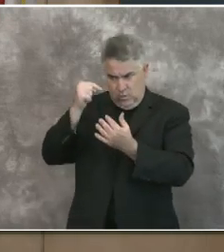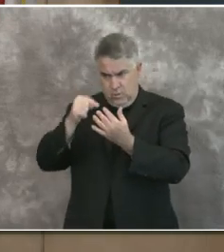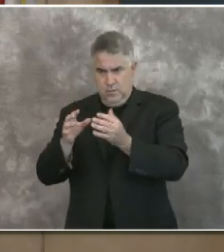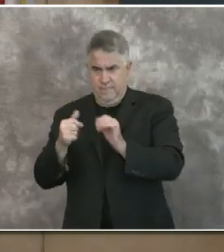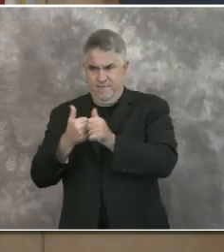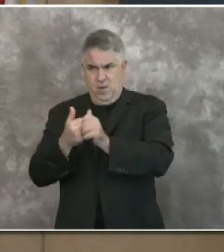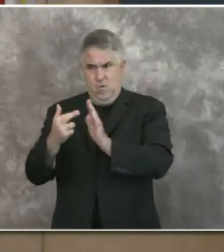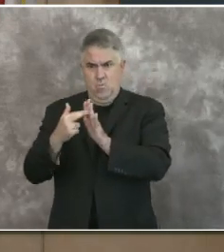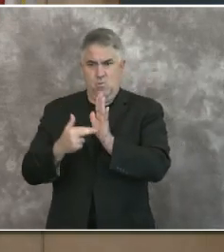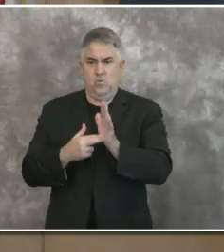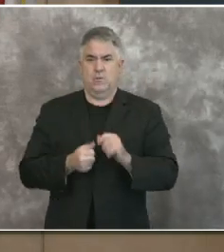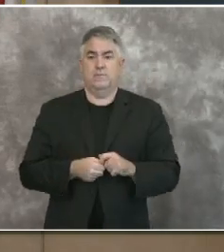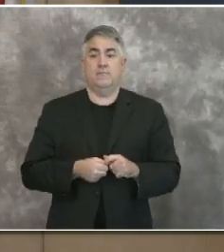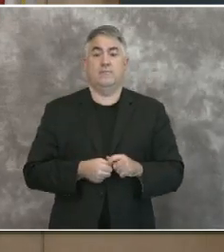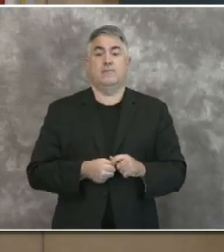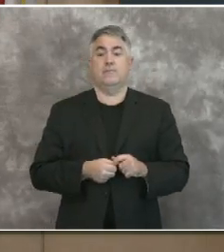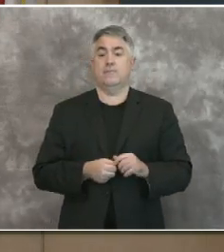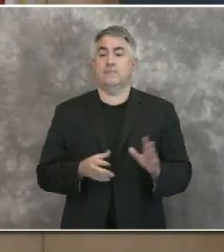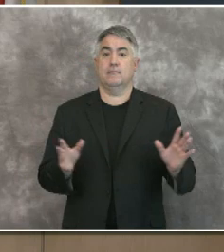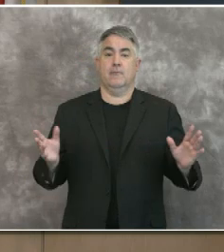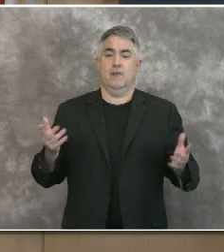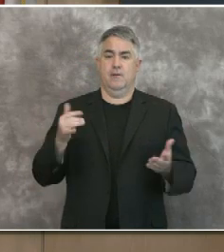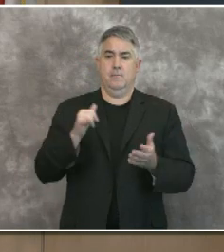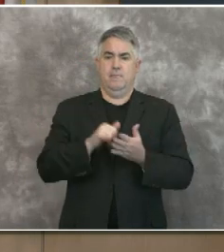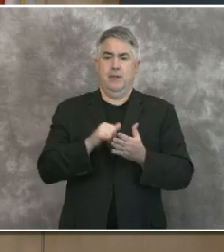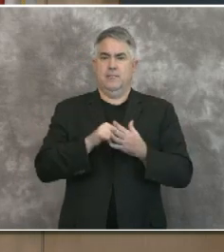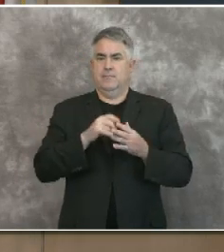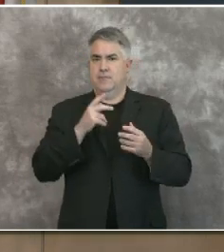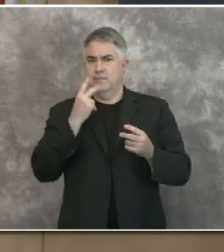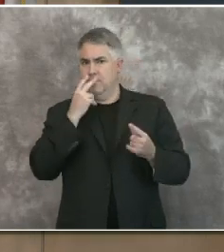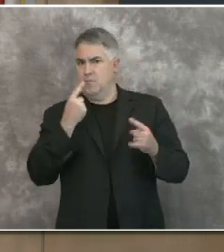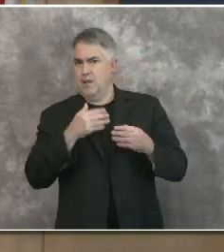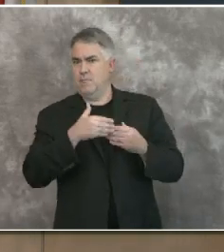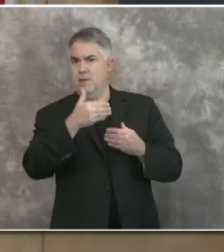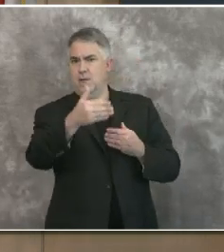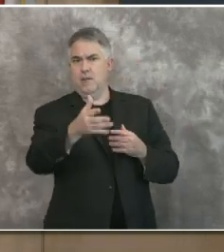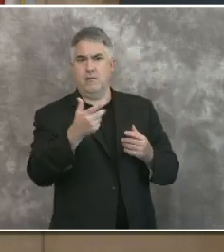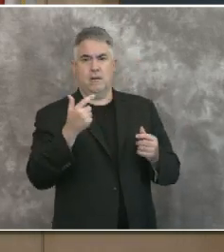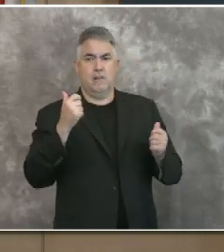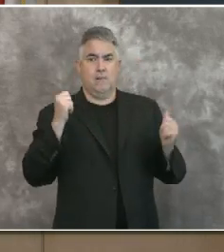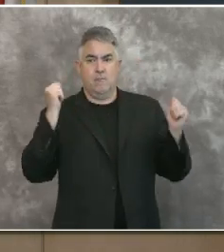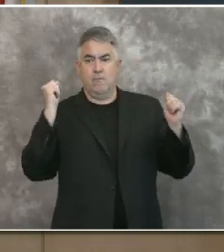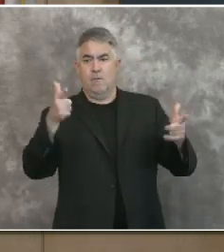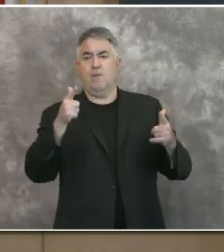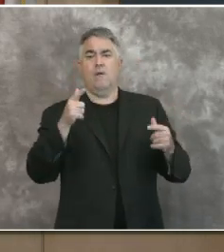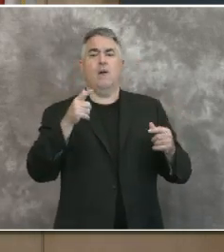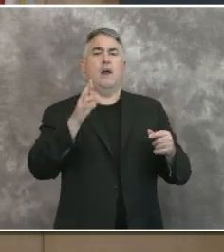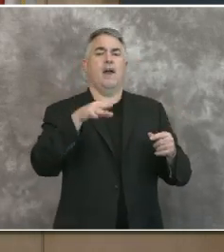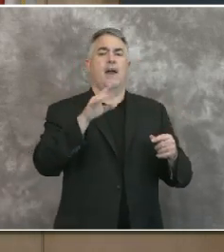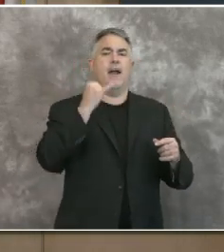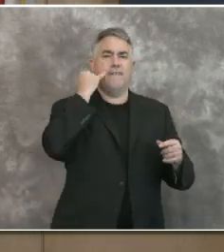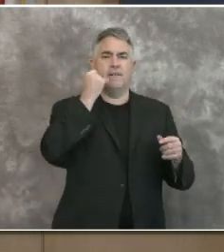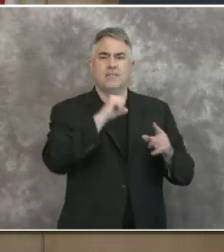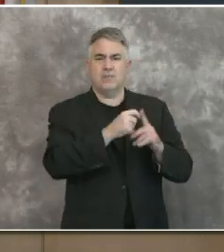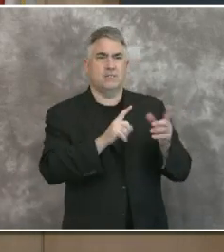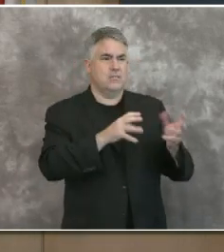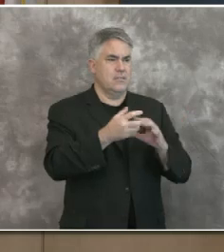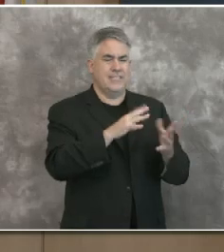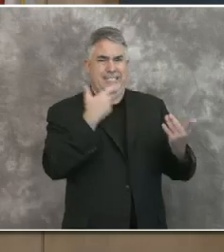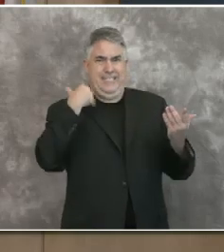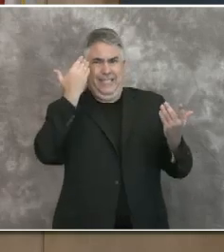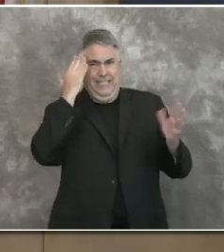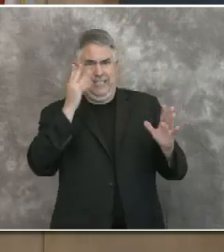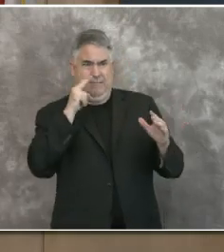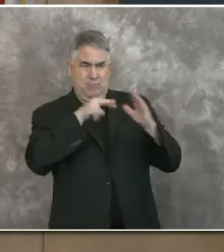possible way to anticipate or account for every possible unique situation or scenario that might arise. And